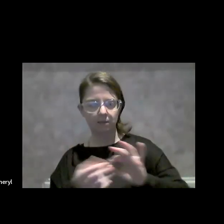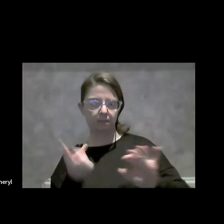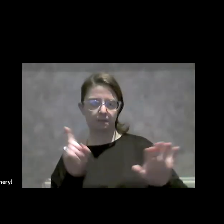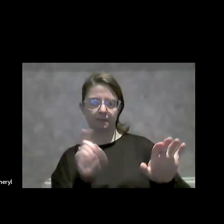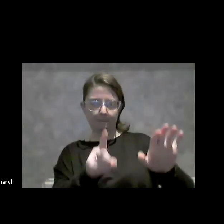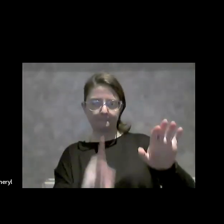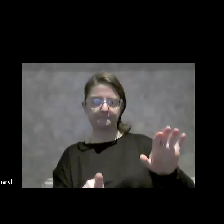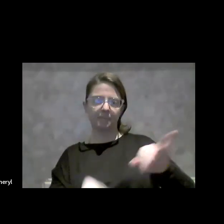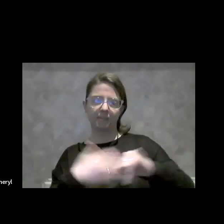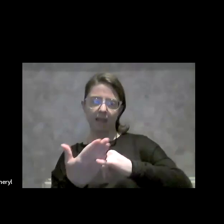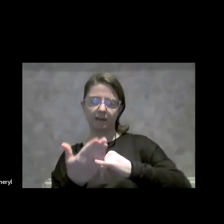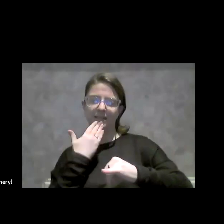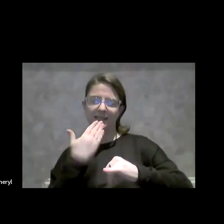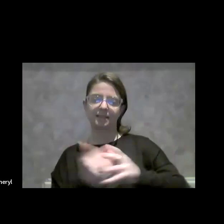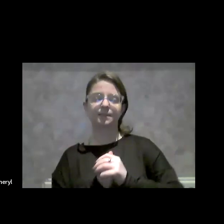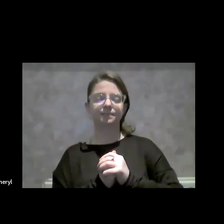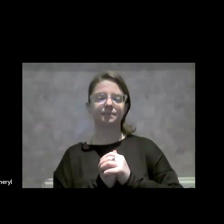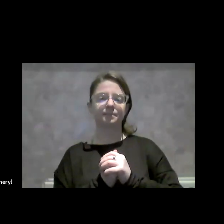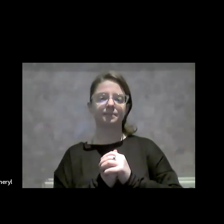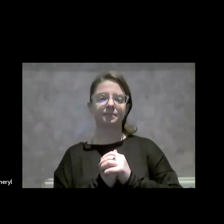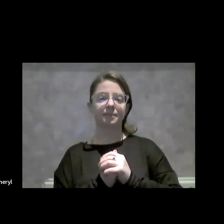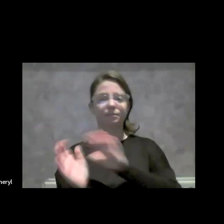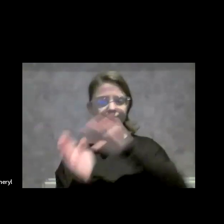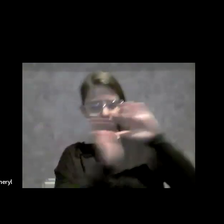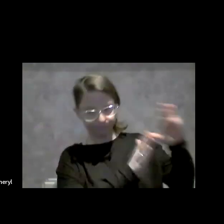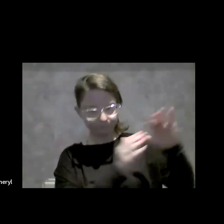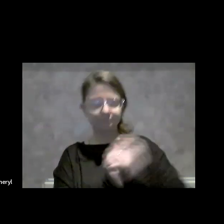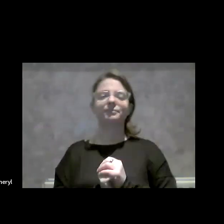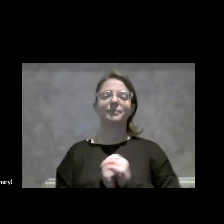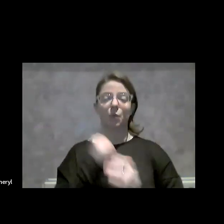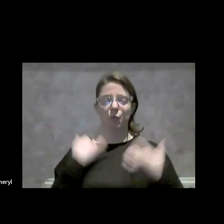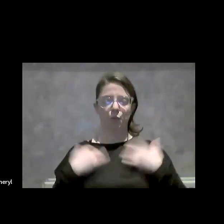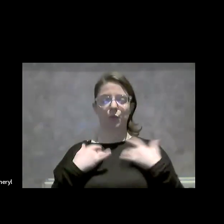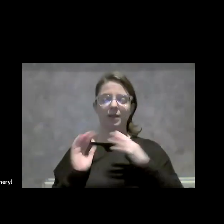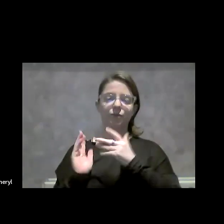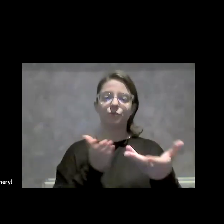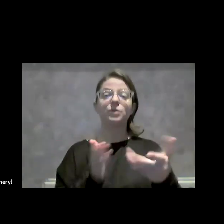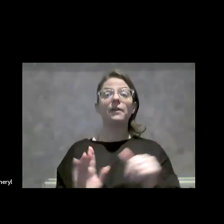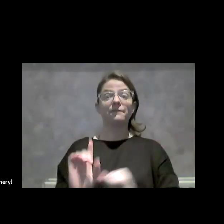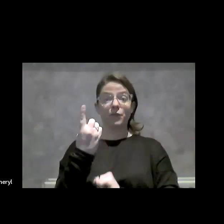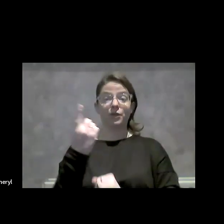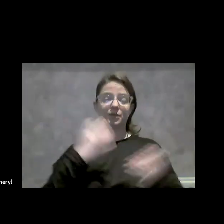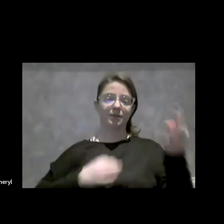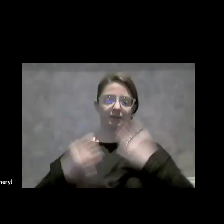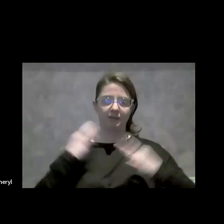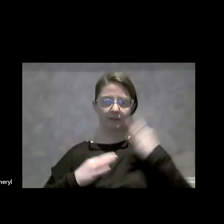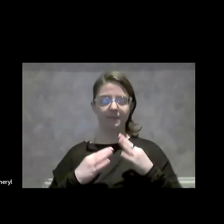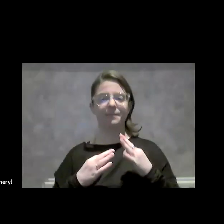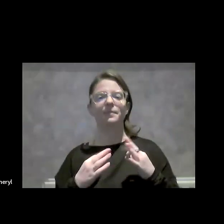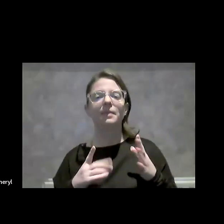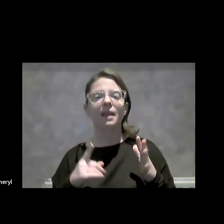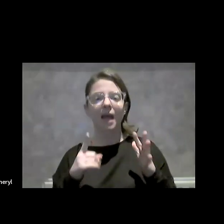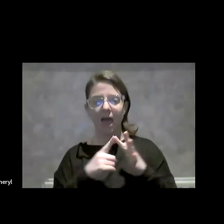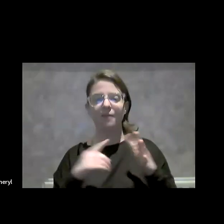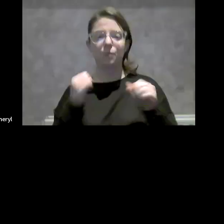please. So, with my big spiel out the way, I am buzzing to introduce our first performer. Evan Gwen is